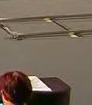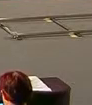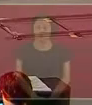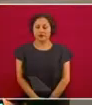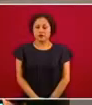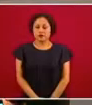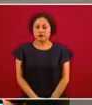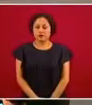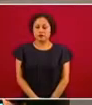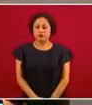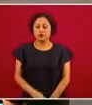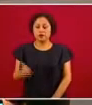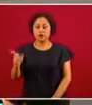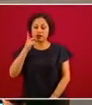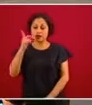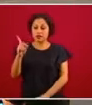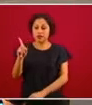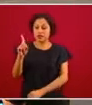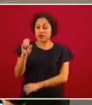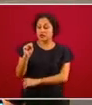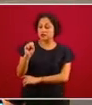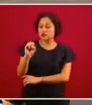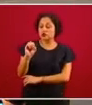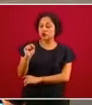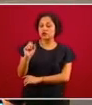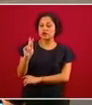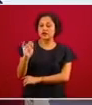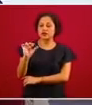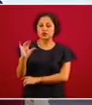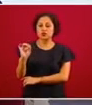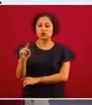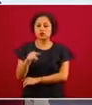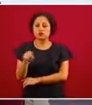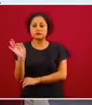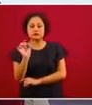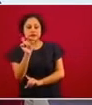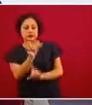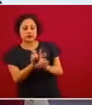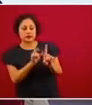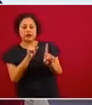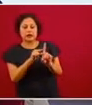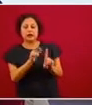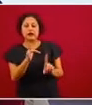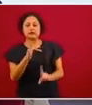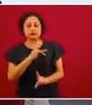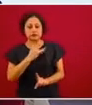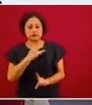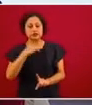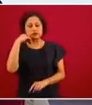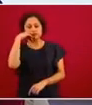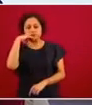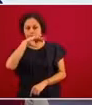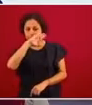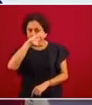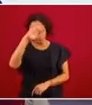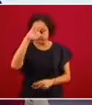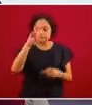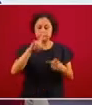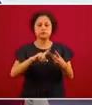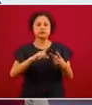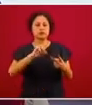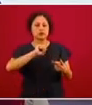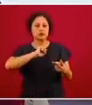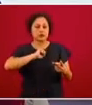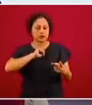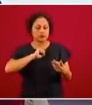cases, but also the suspect cases. The suspect cases are people of any age that present the